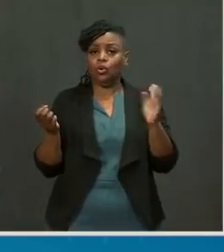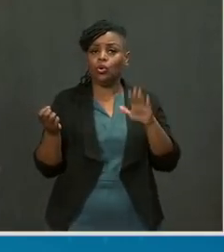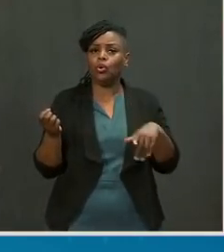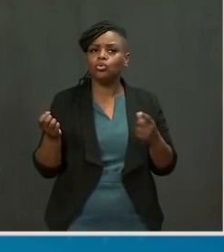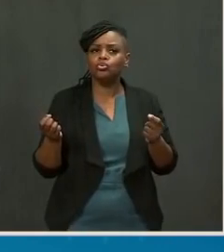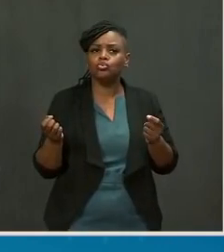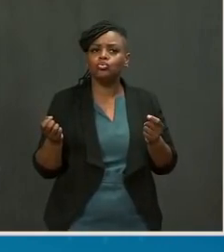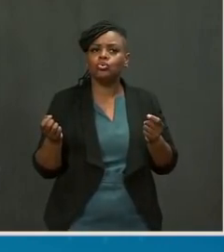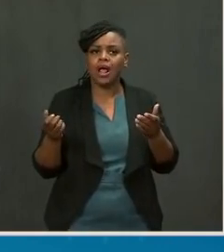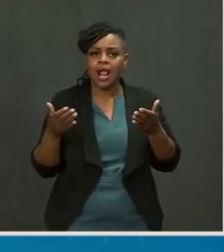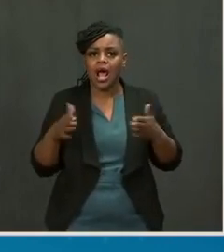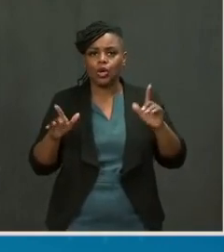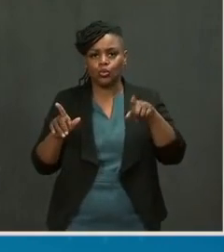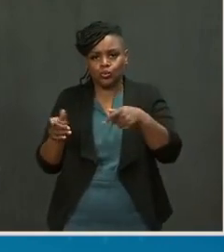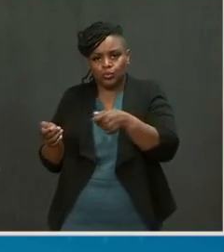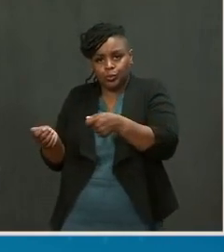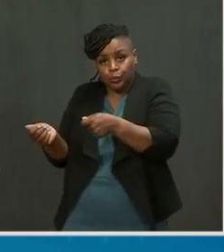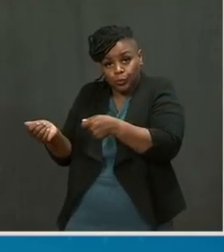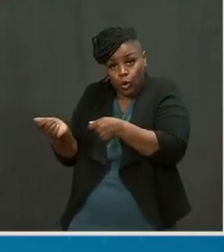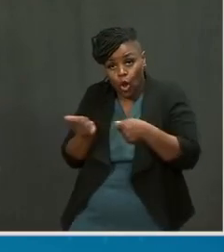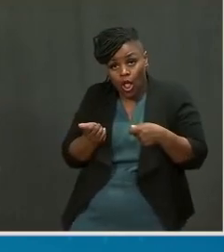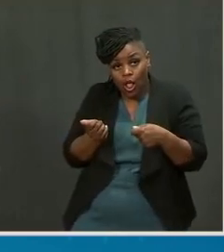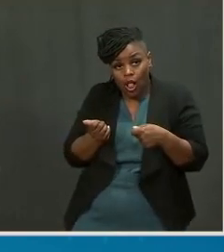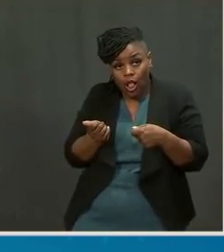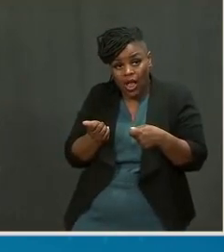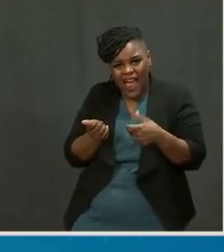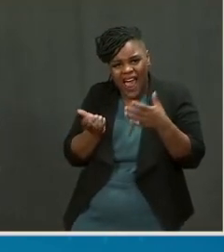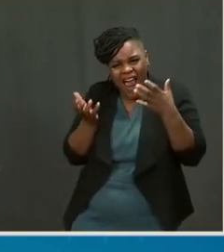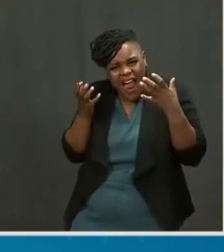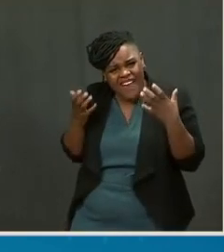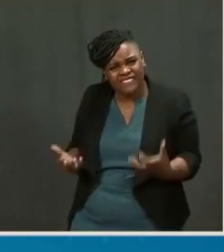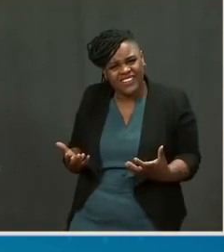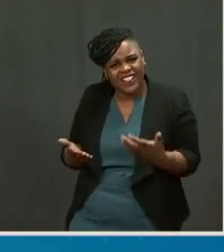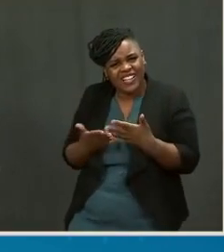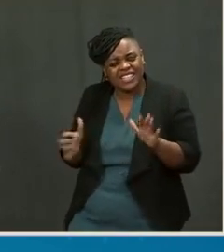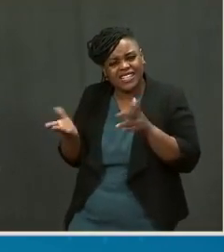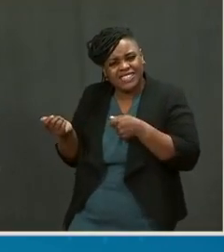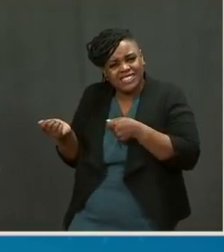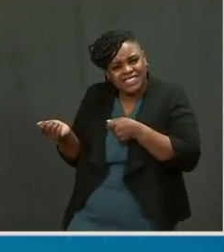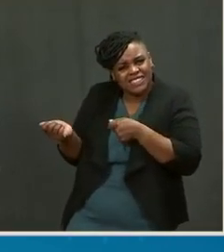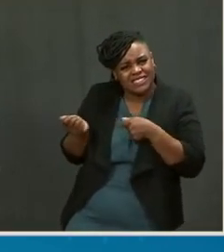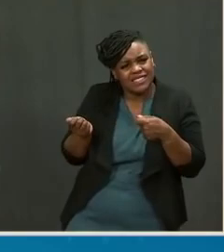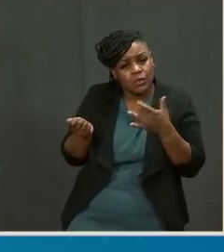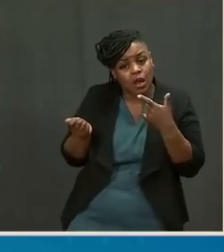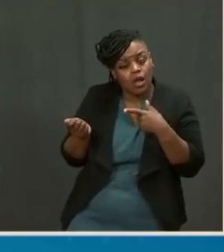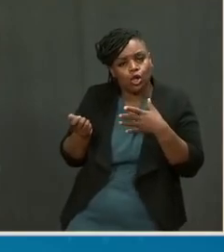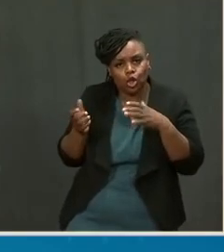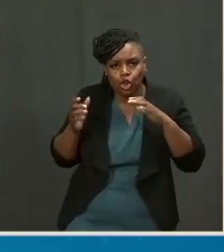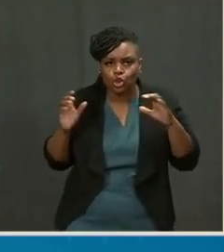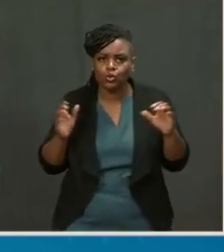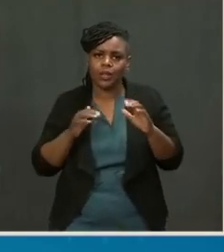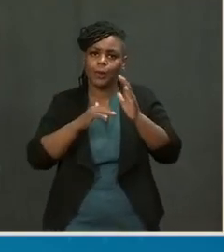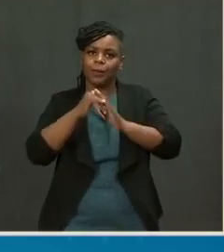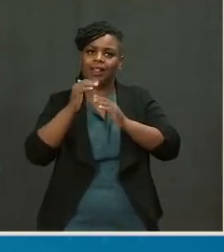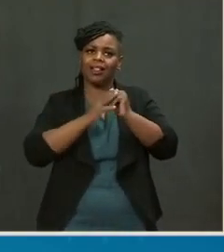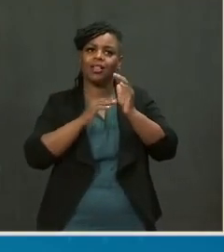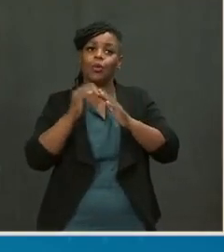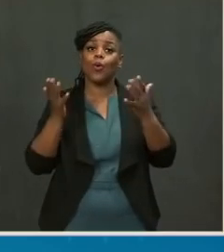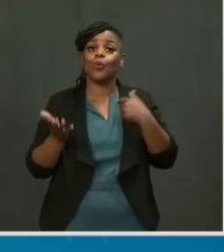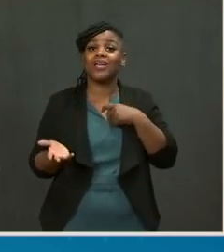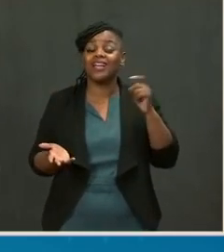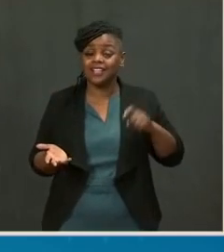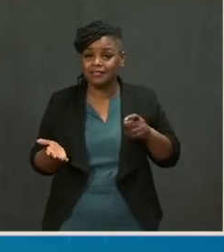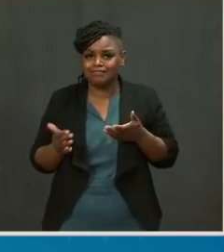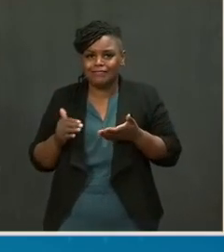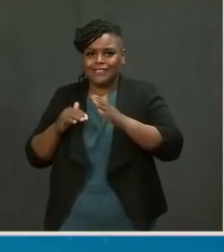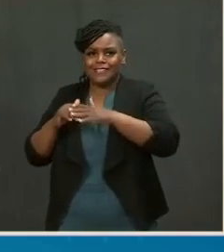heavy wires to be able to do all the work we need to do to build what we need to build. And we want to make sure that we